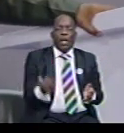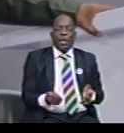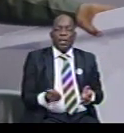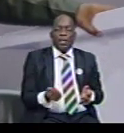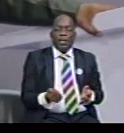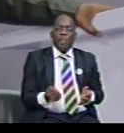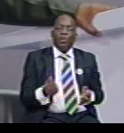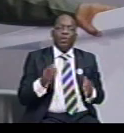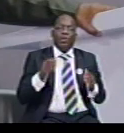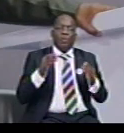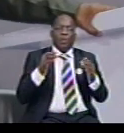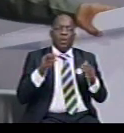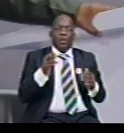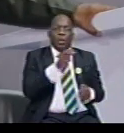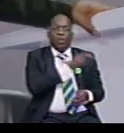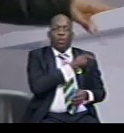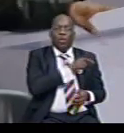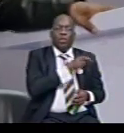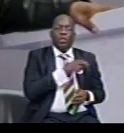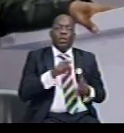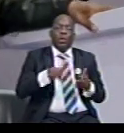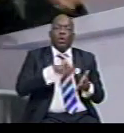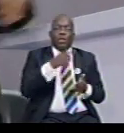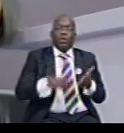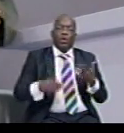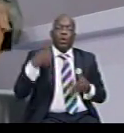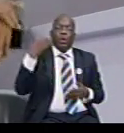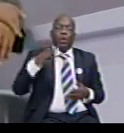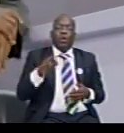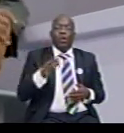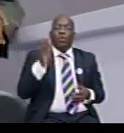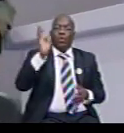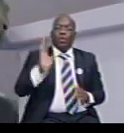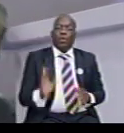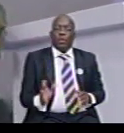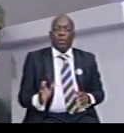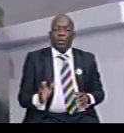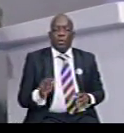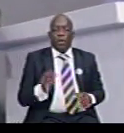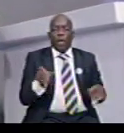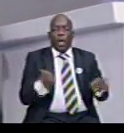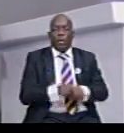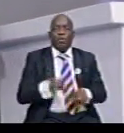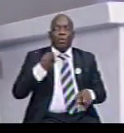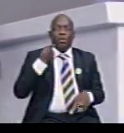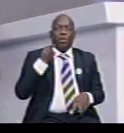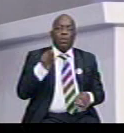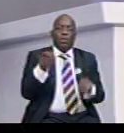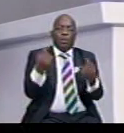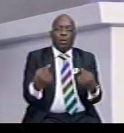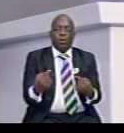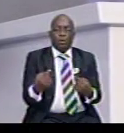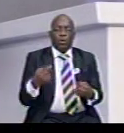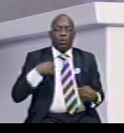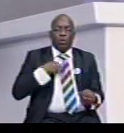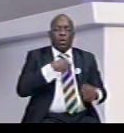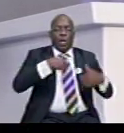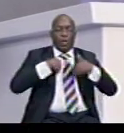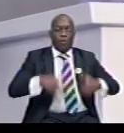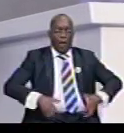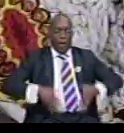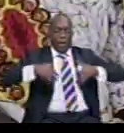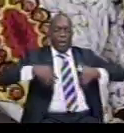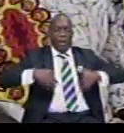preacher coming to talk to us. And as he's coming, we already have the fierceness on